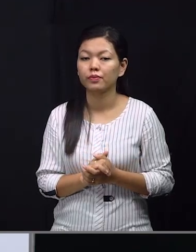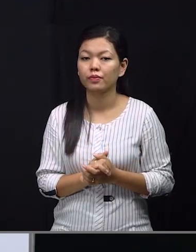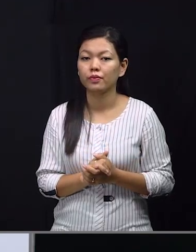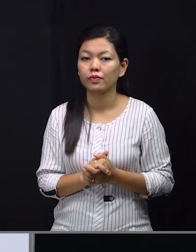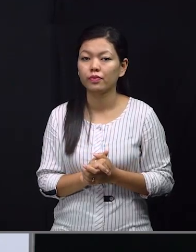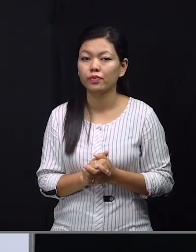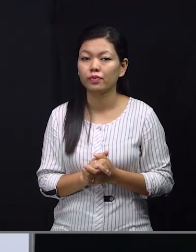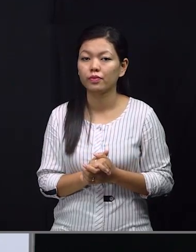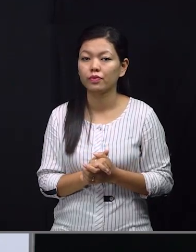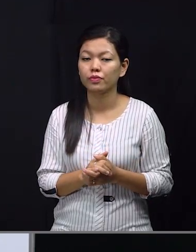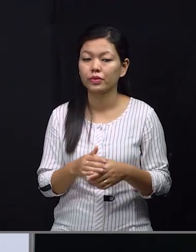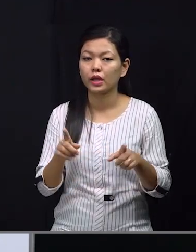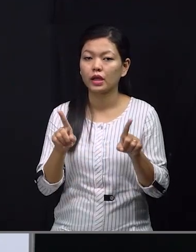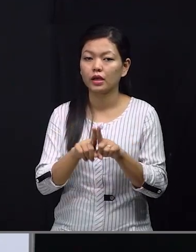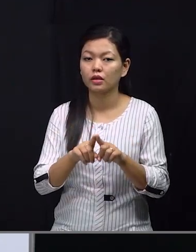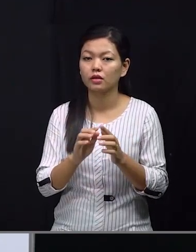para-bromotoluene also.